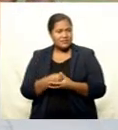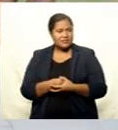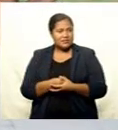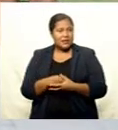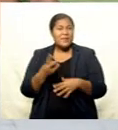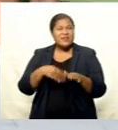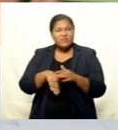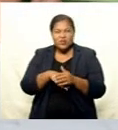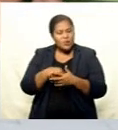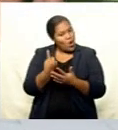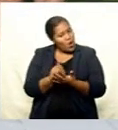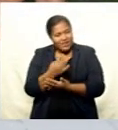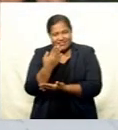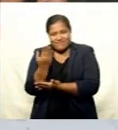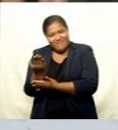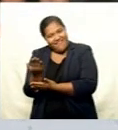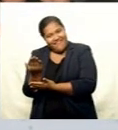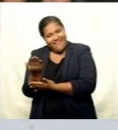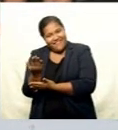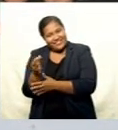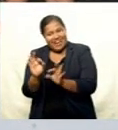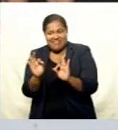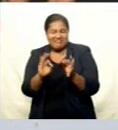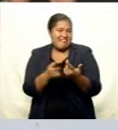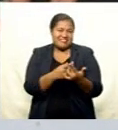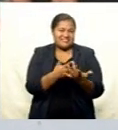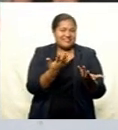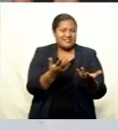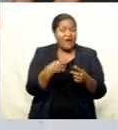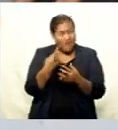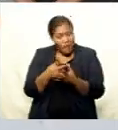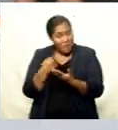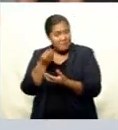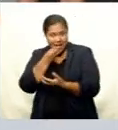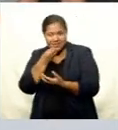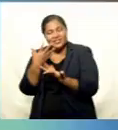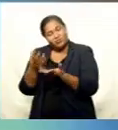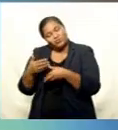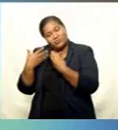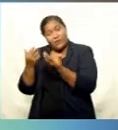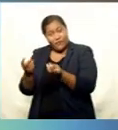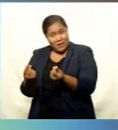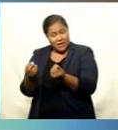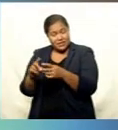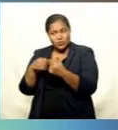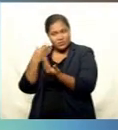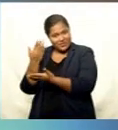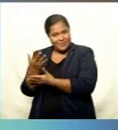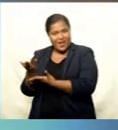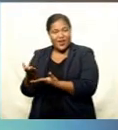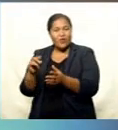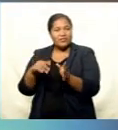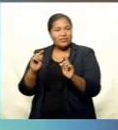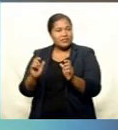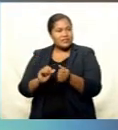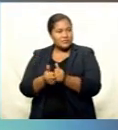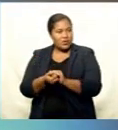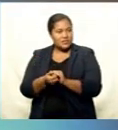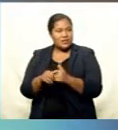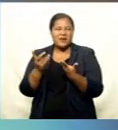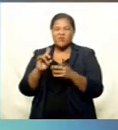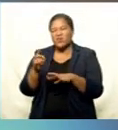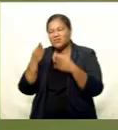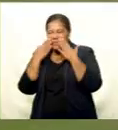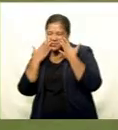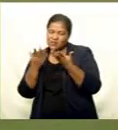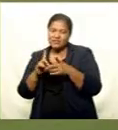football is whatever they depend on, like for money and all. And this is the right time, and we really appreciate whatever you have done for us today.